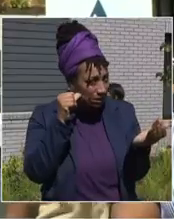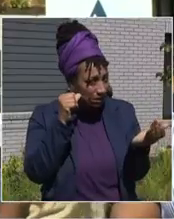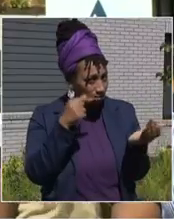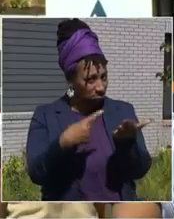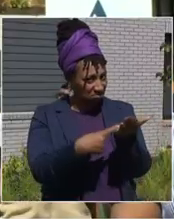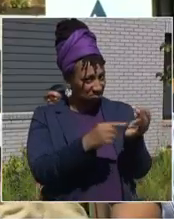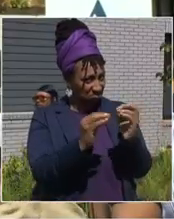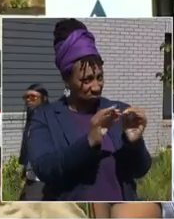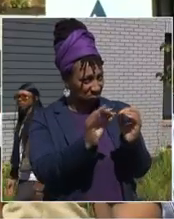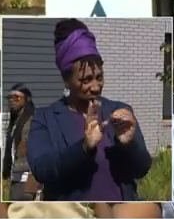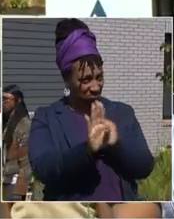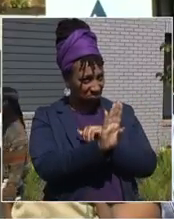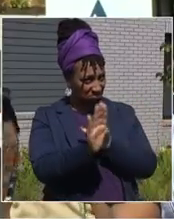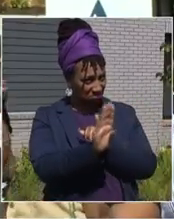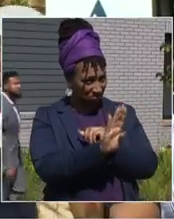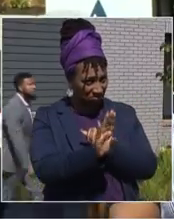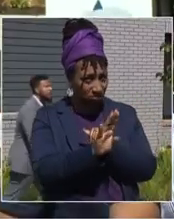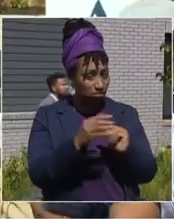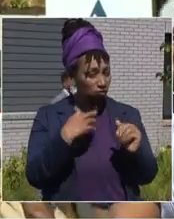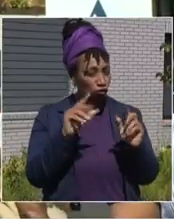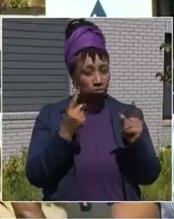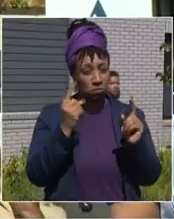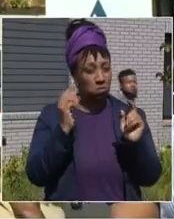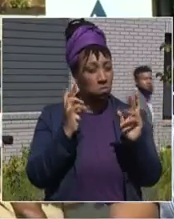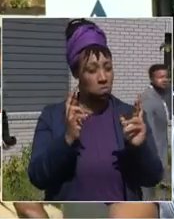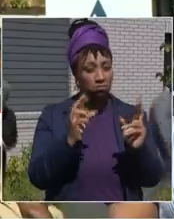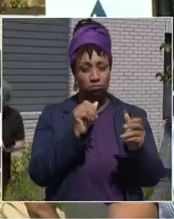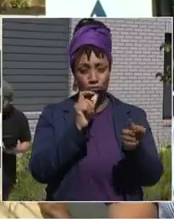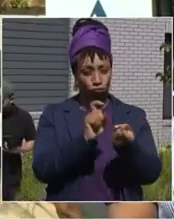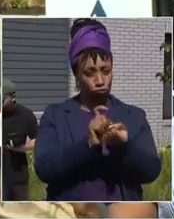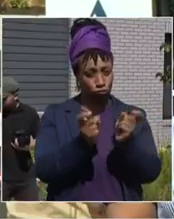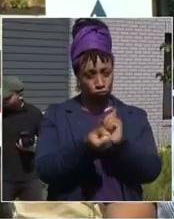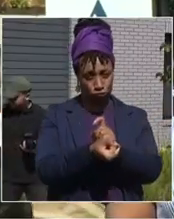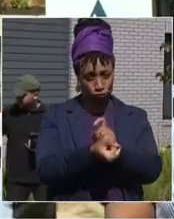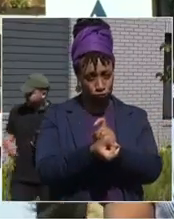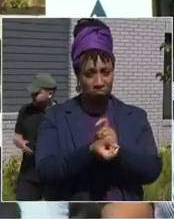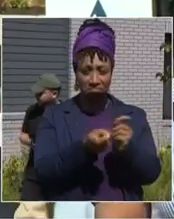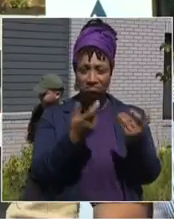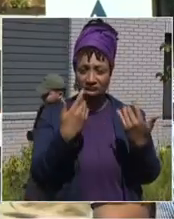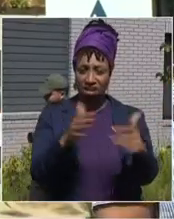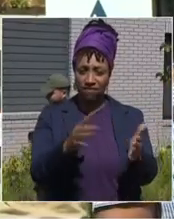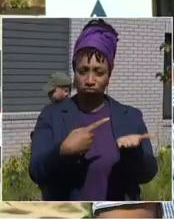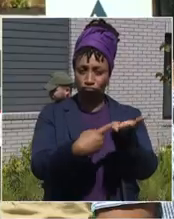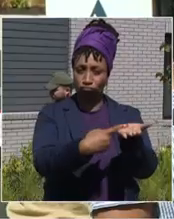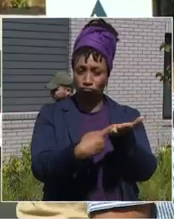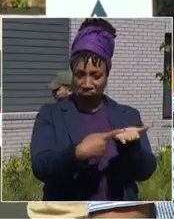debate and negotiation on the first vote, and it should go through.